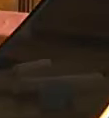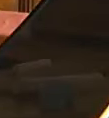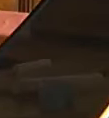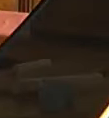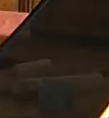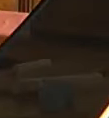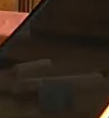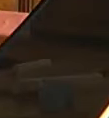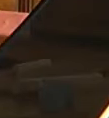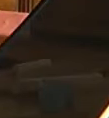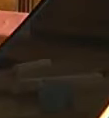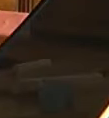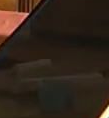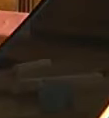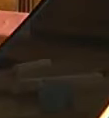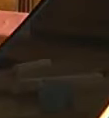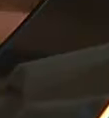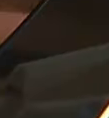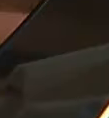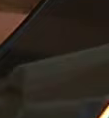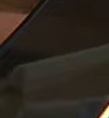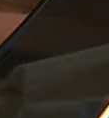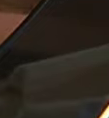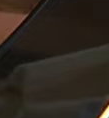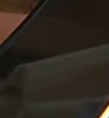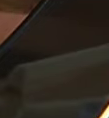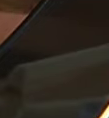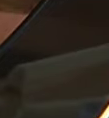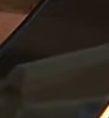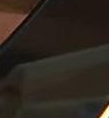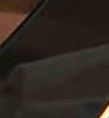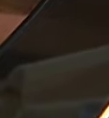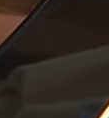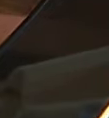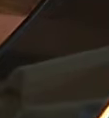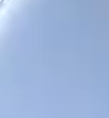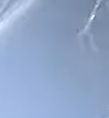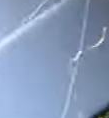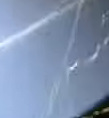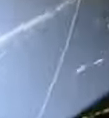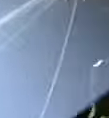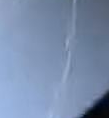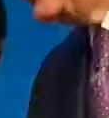KCCA council meeting flops over absence of technical team.